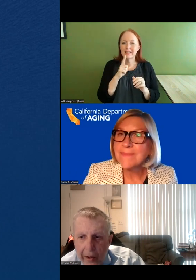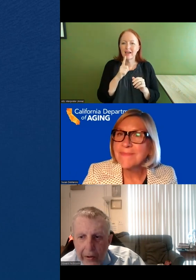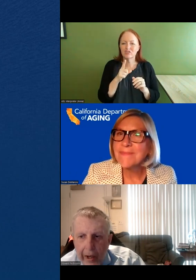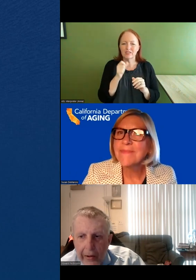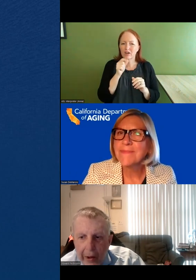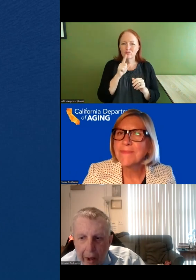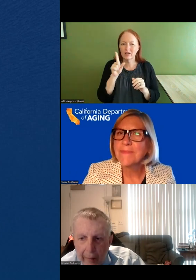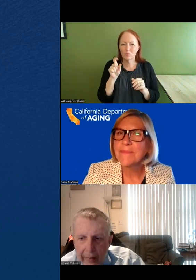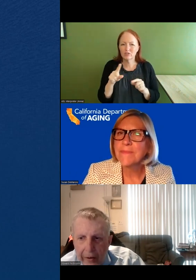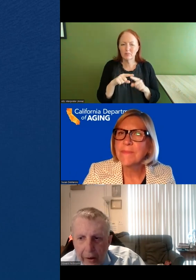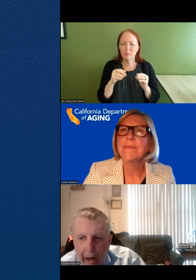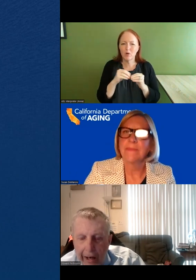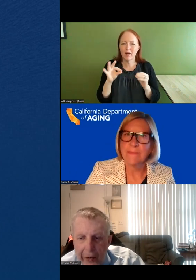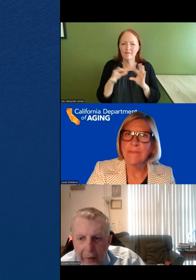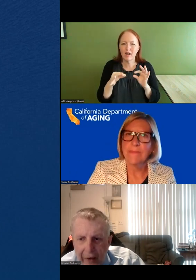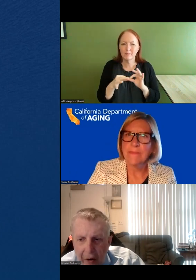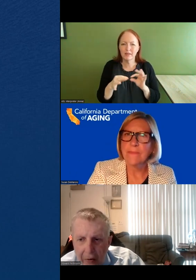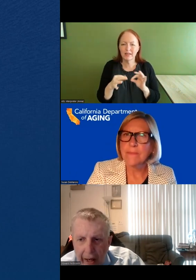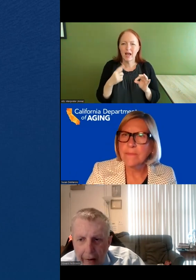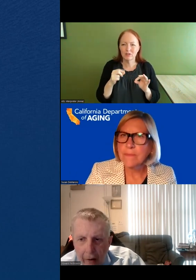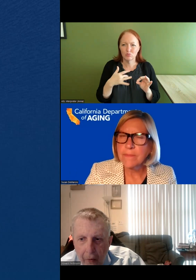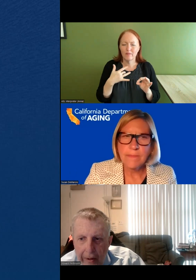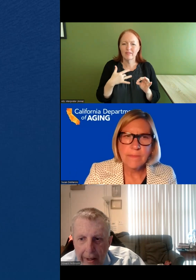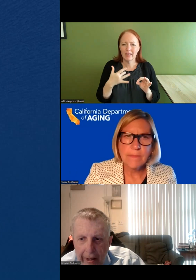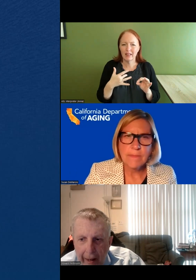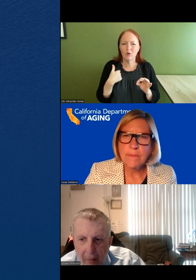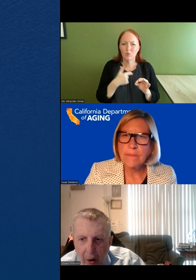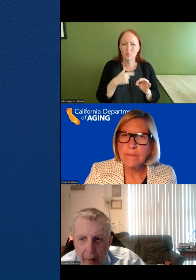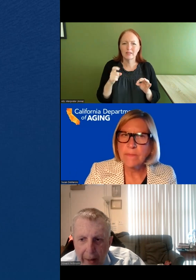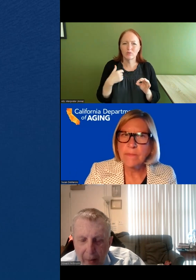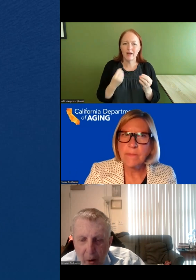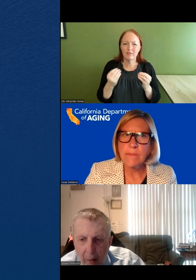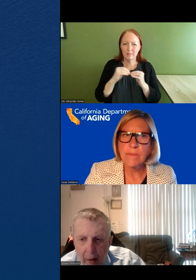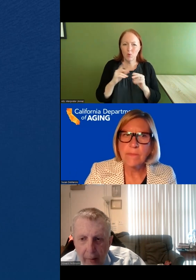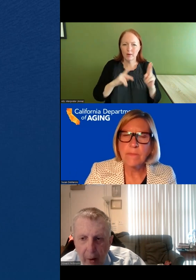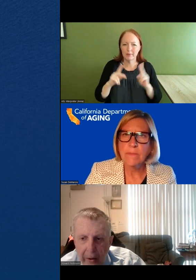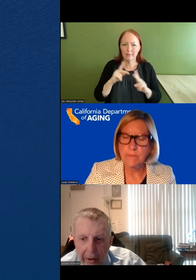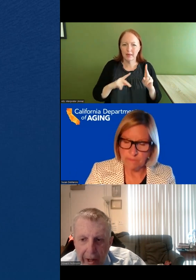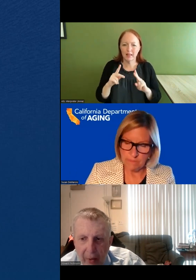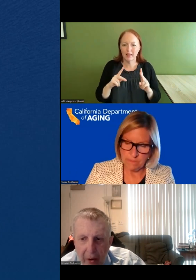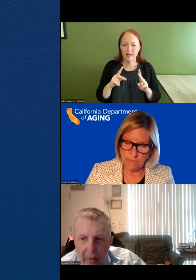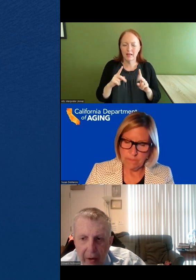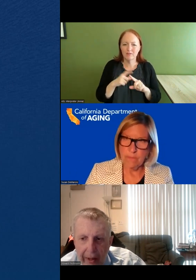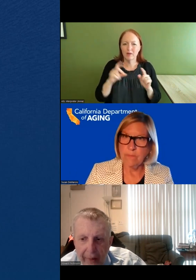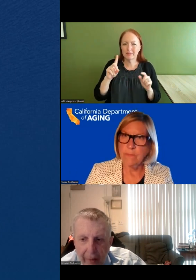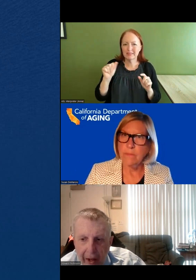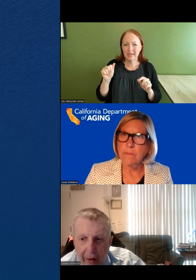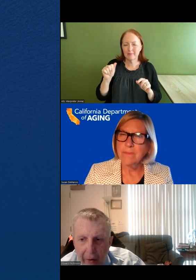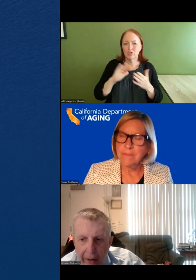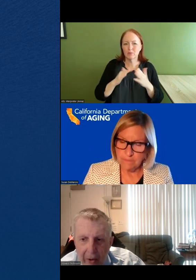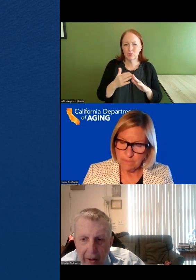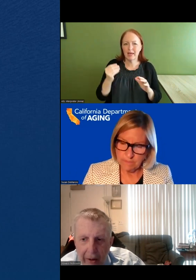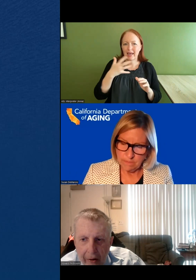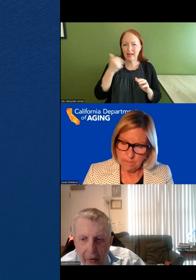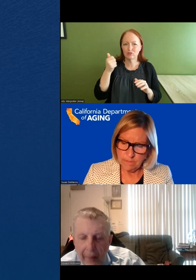much a question as a comment. I do feel that we need to have more people from the disabled community and from the